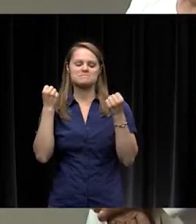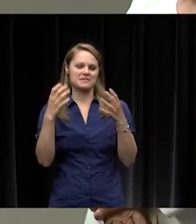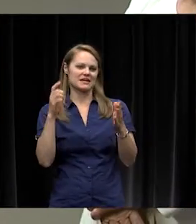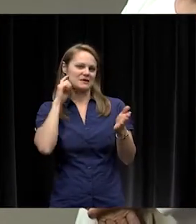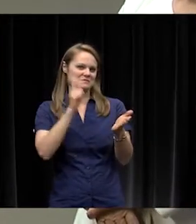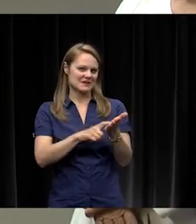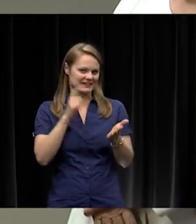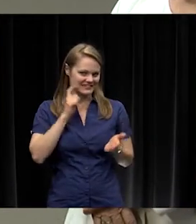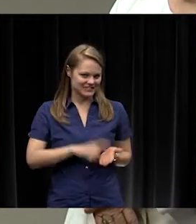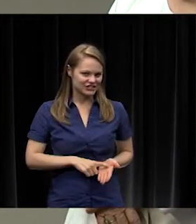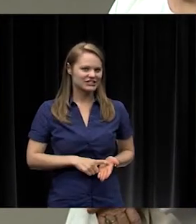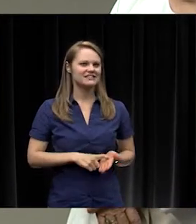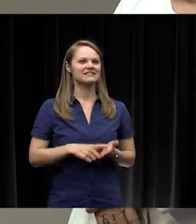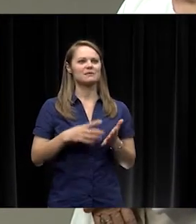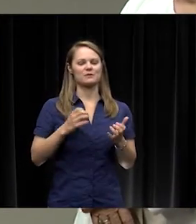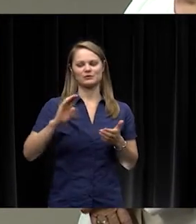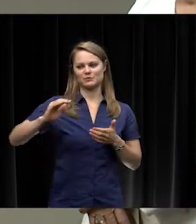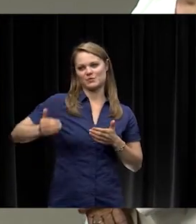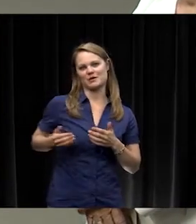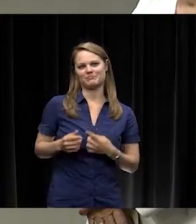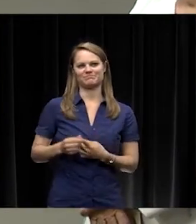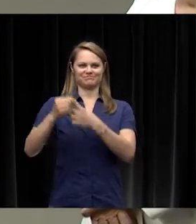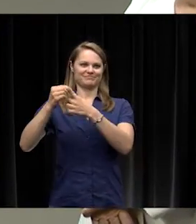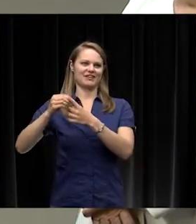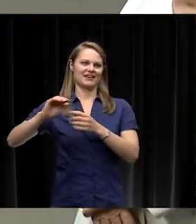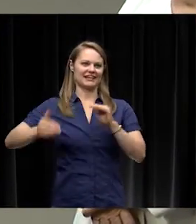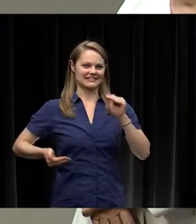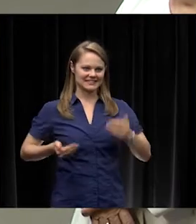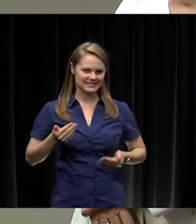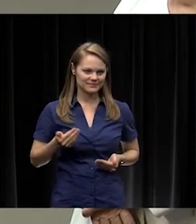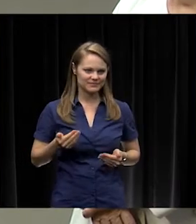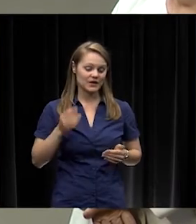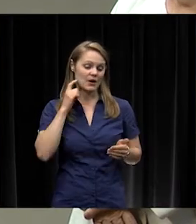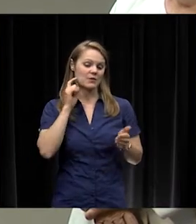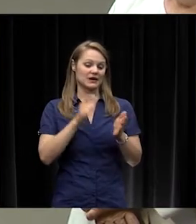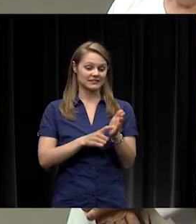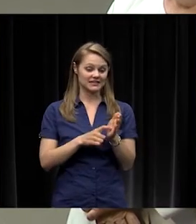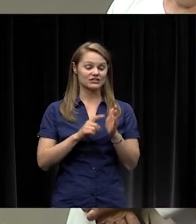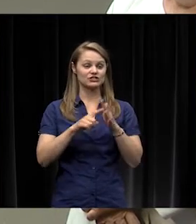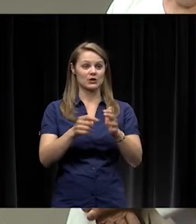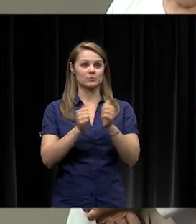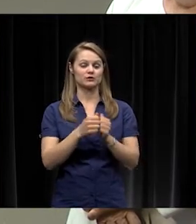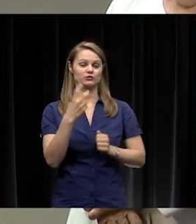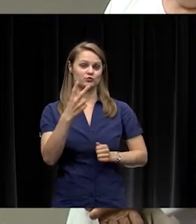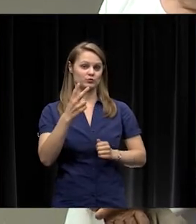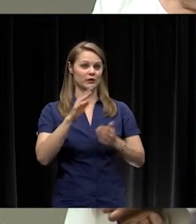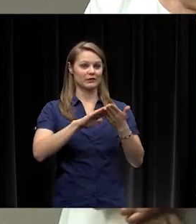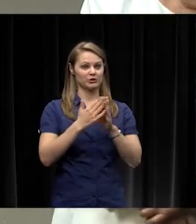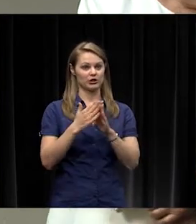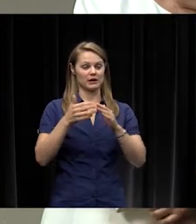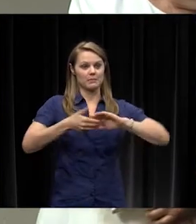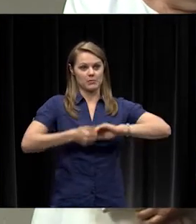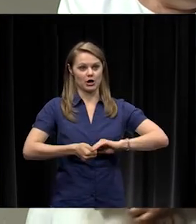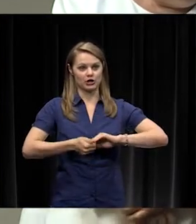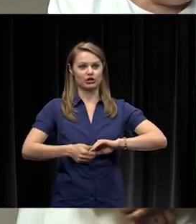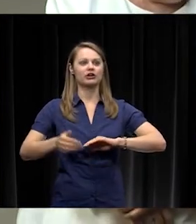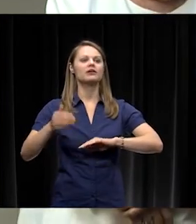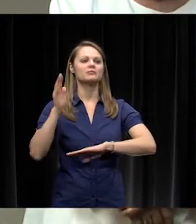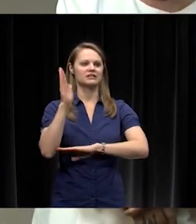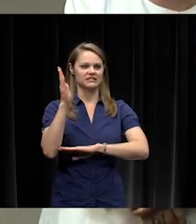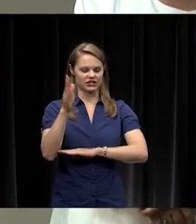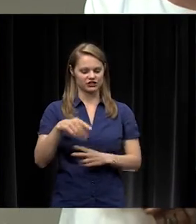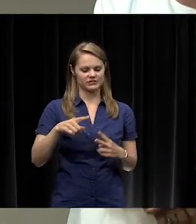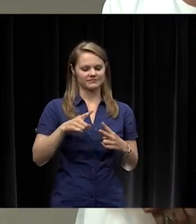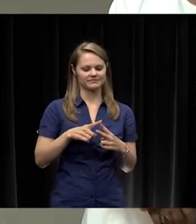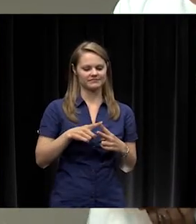welcome all of our distinguished guests. We're going to begin our recognitions tonight with two community partner presentations. I'd like to ask Heather Schoonover from